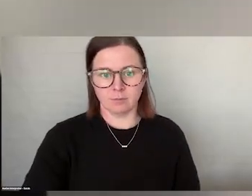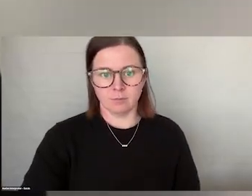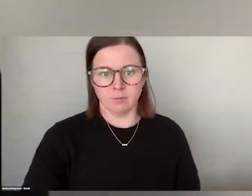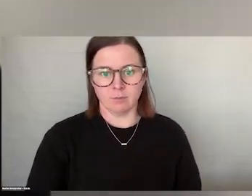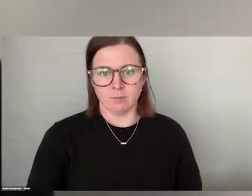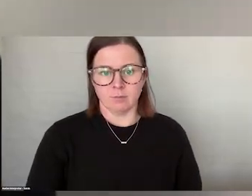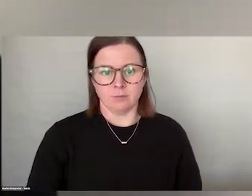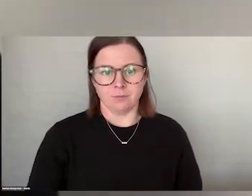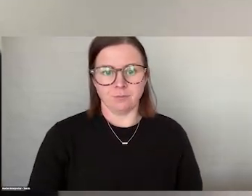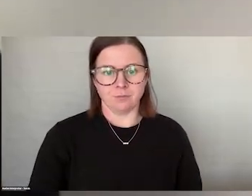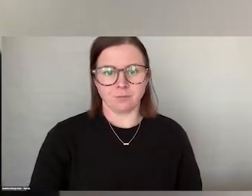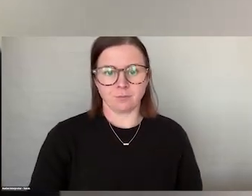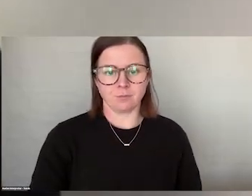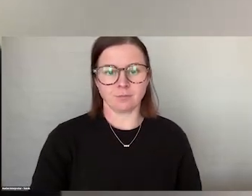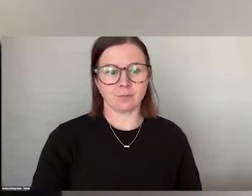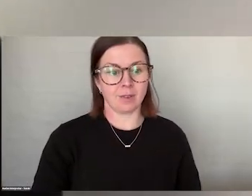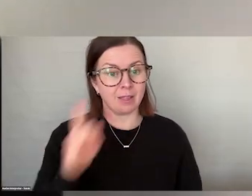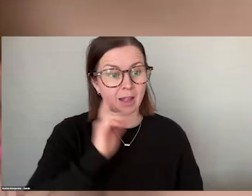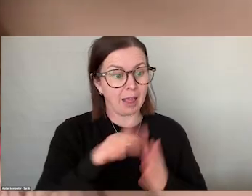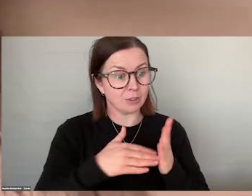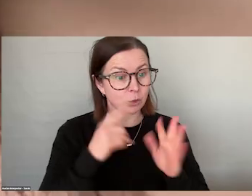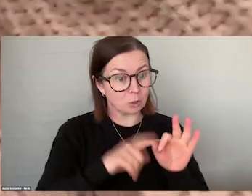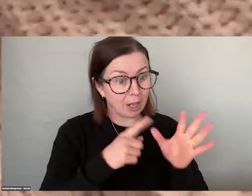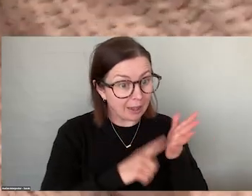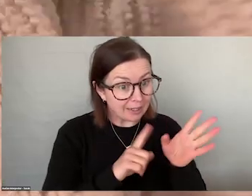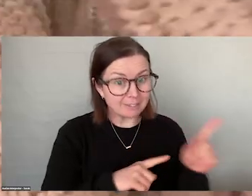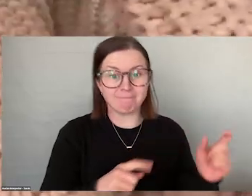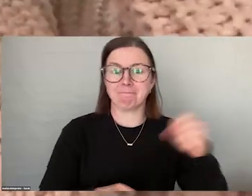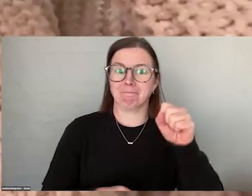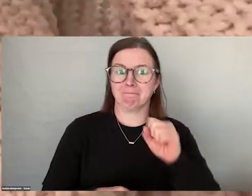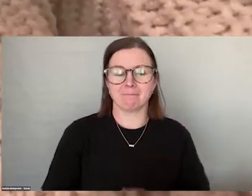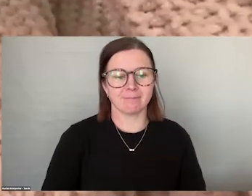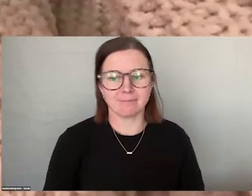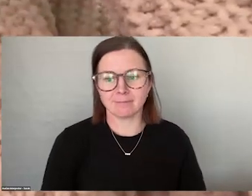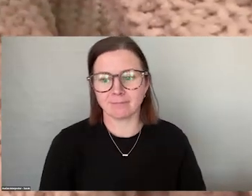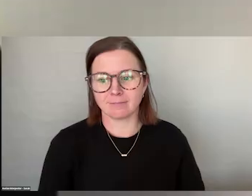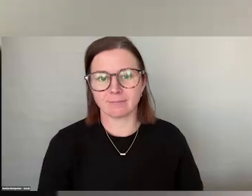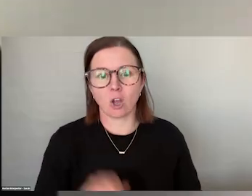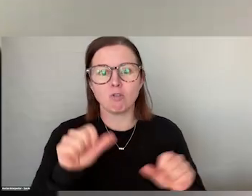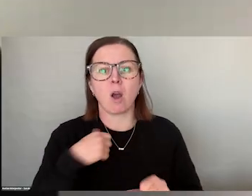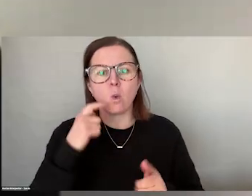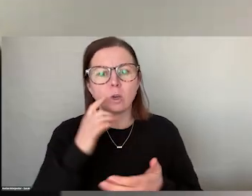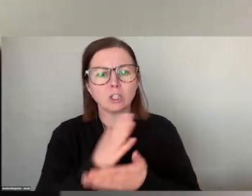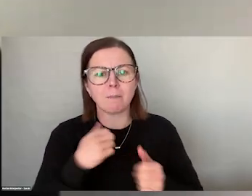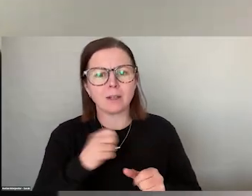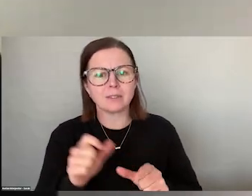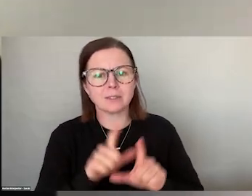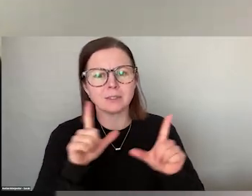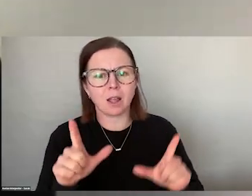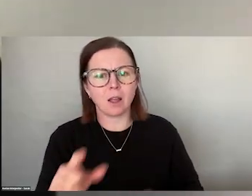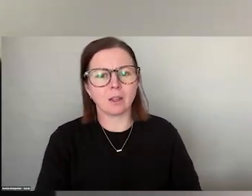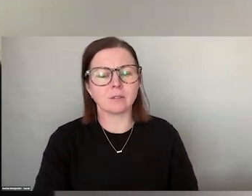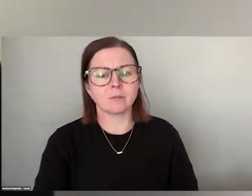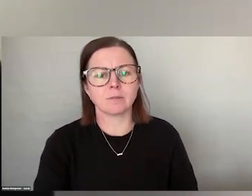I think that might be the last question, Ali. Is that right? Yes, yeah. Okay, I'm going to share my slides because